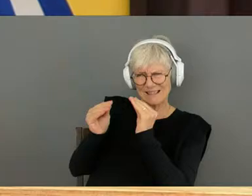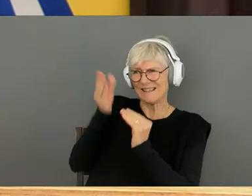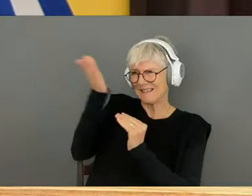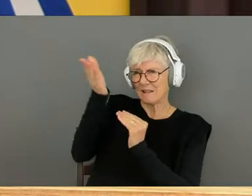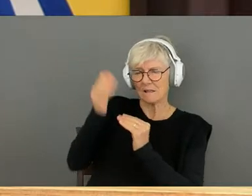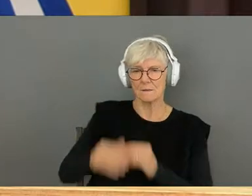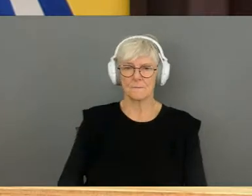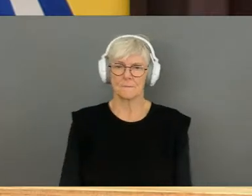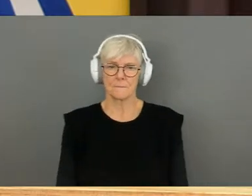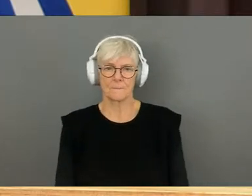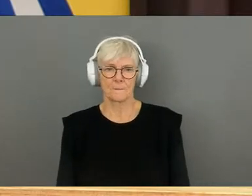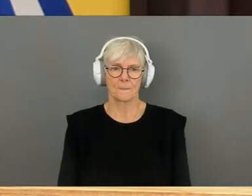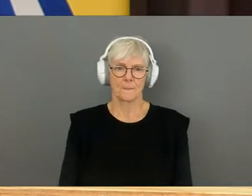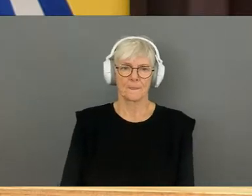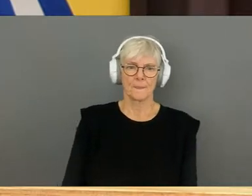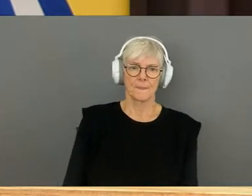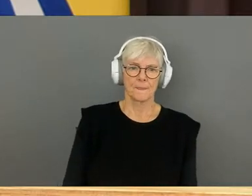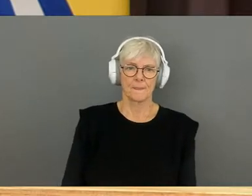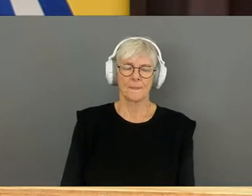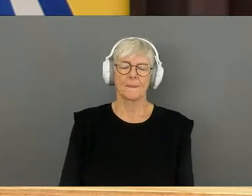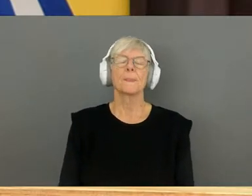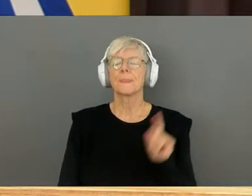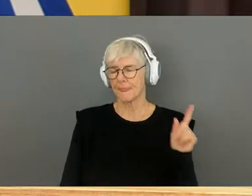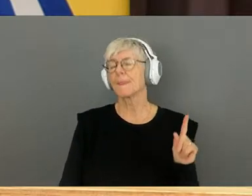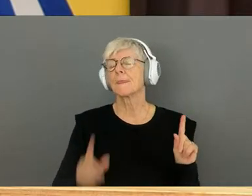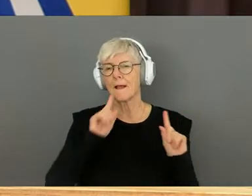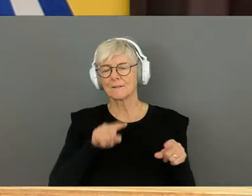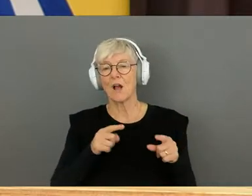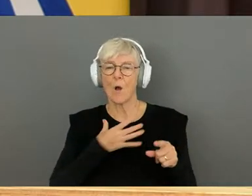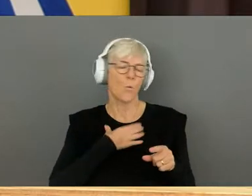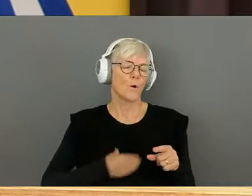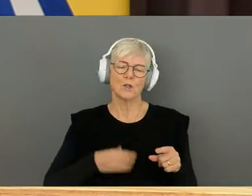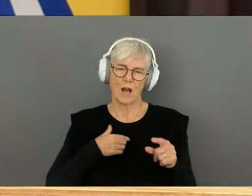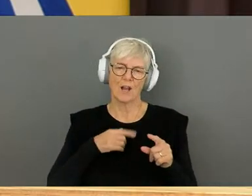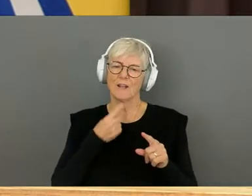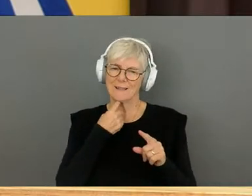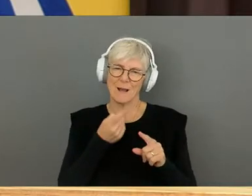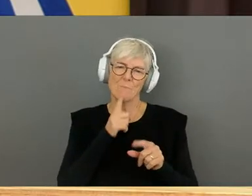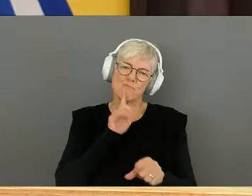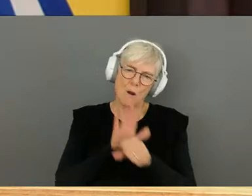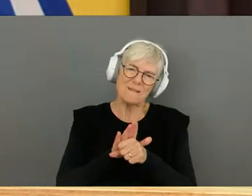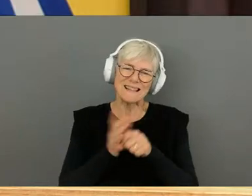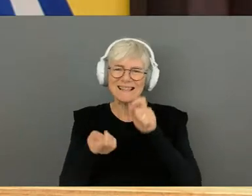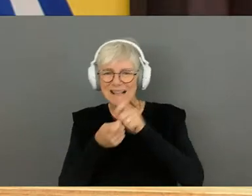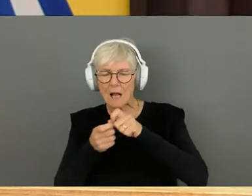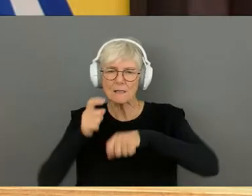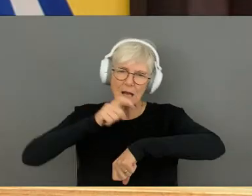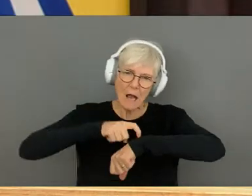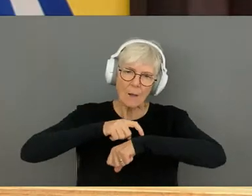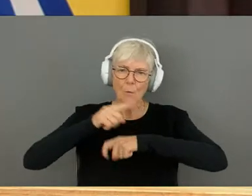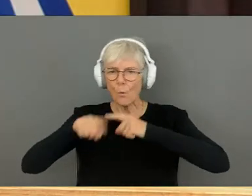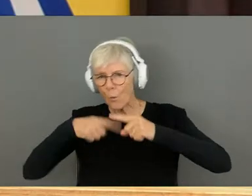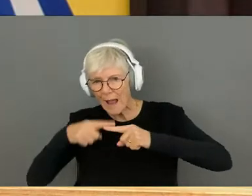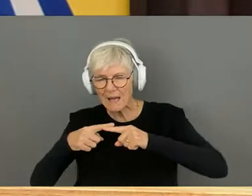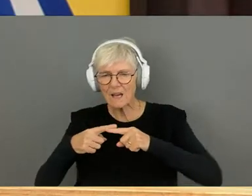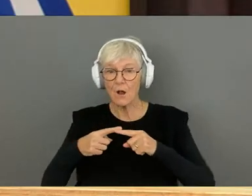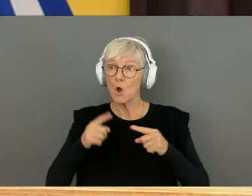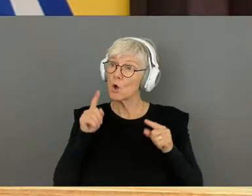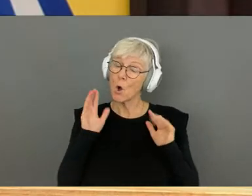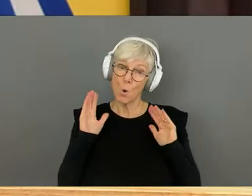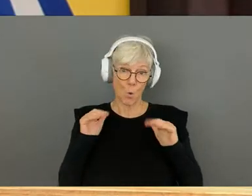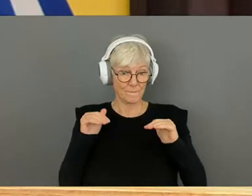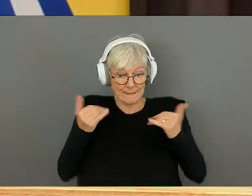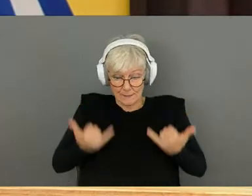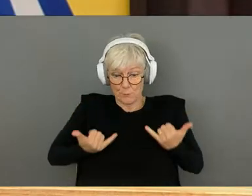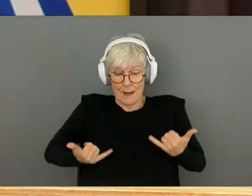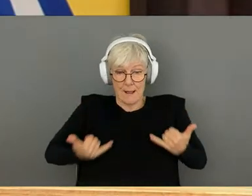I would like to give you an exact time or date. I expect that it would be today. We're working very hard to resolve